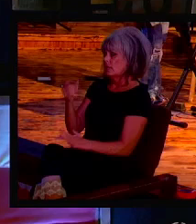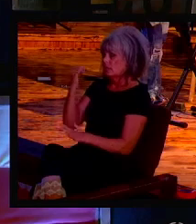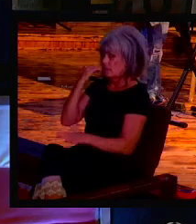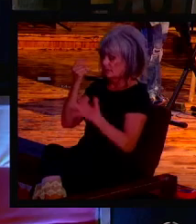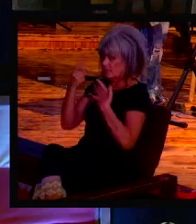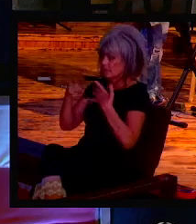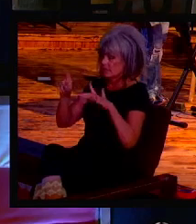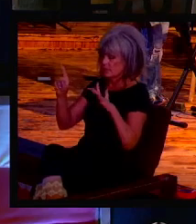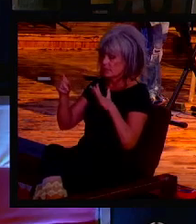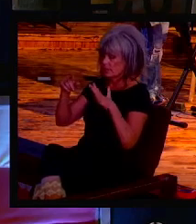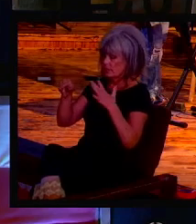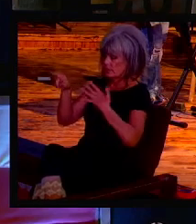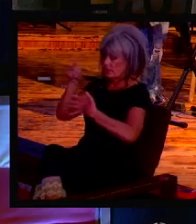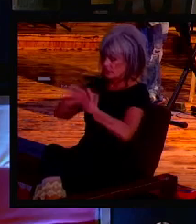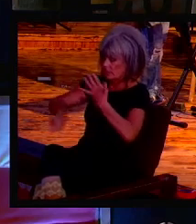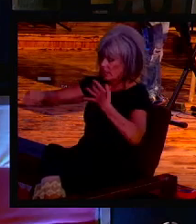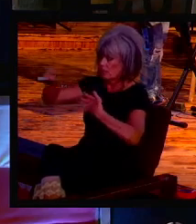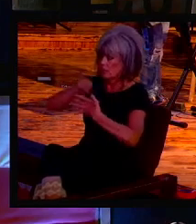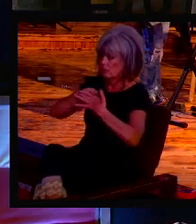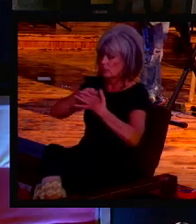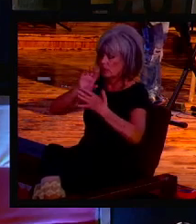to get to the top of that mountain,